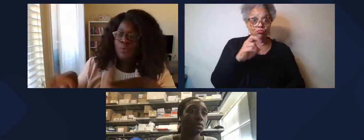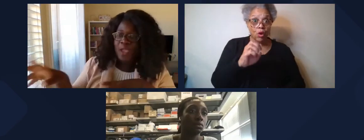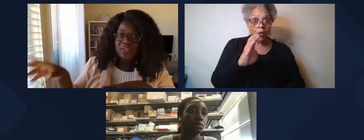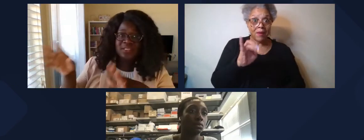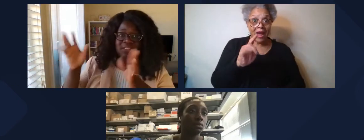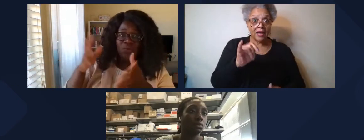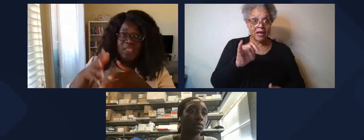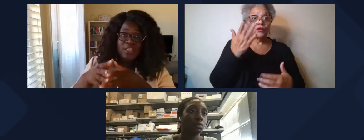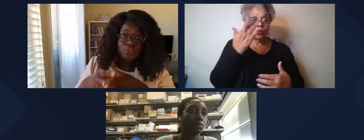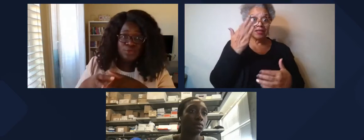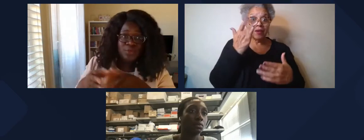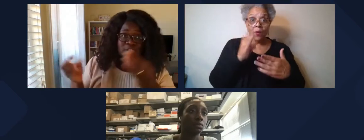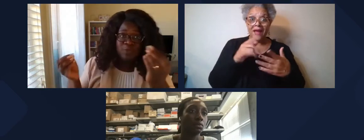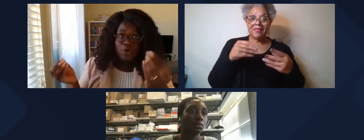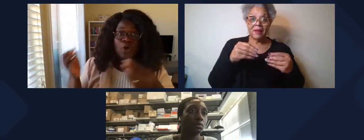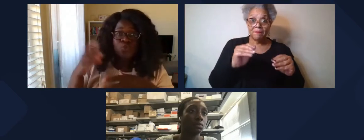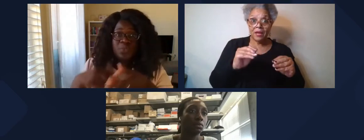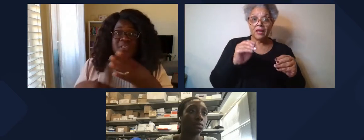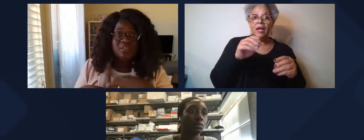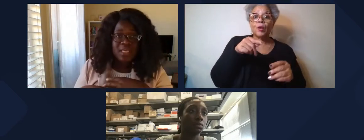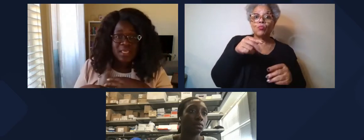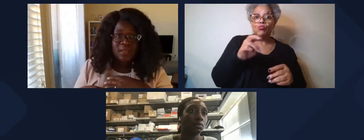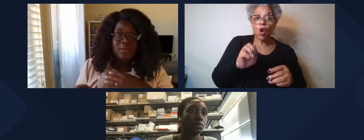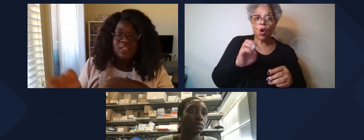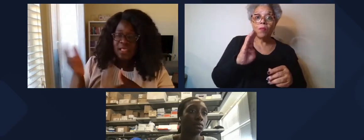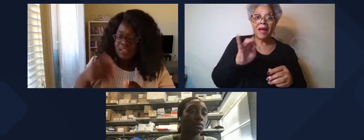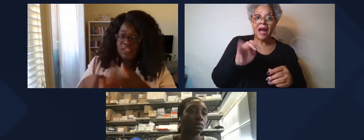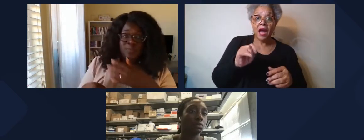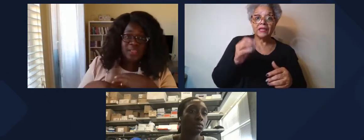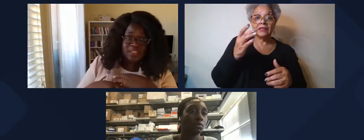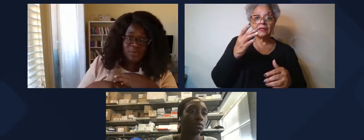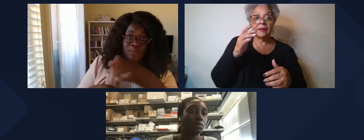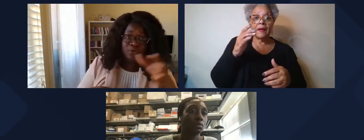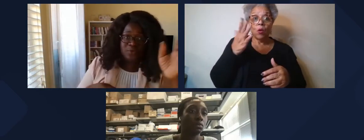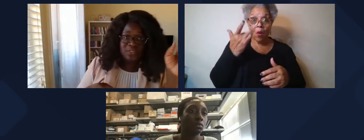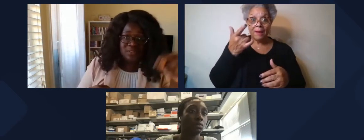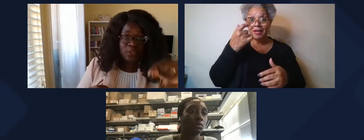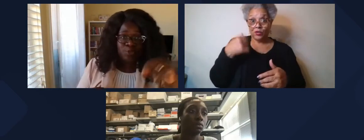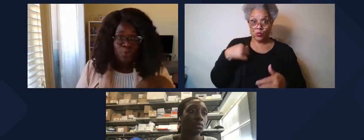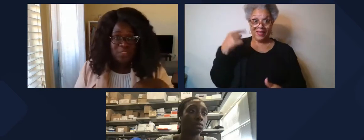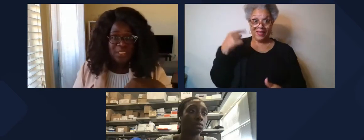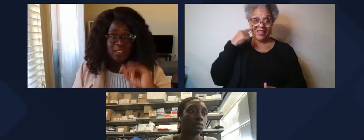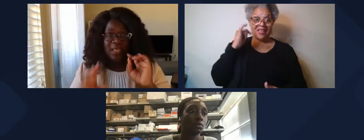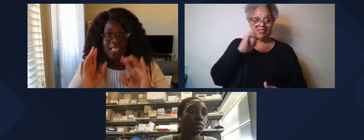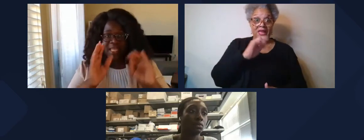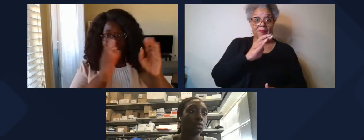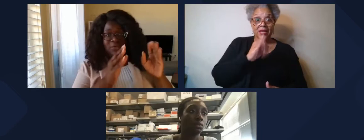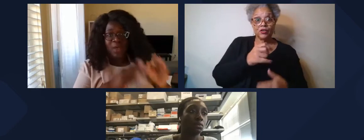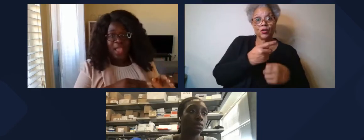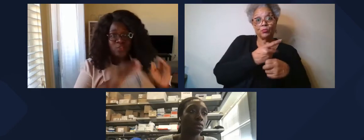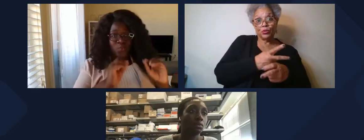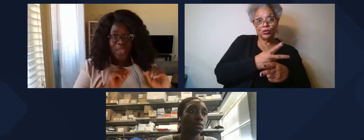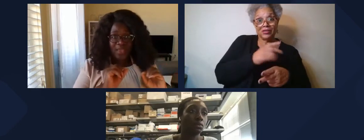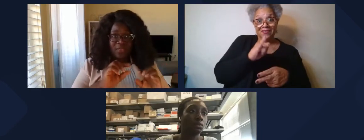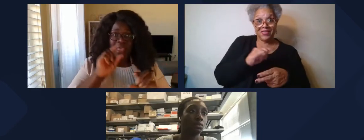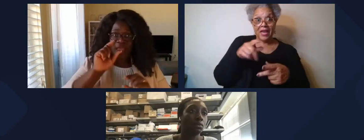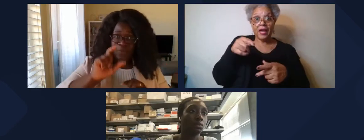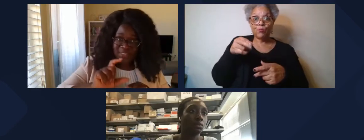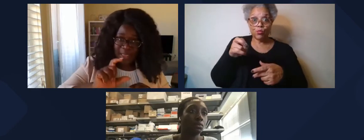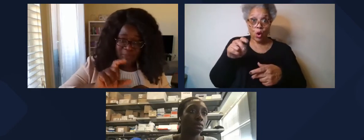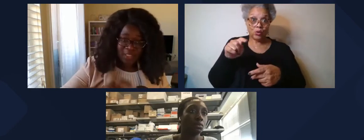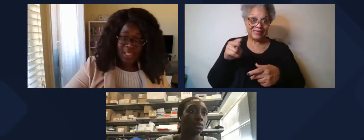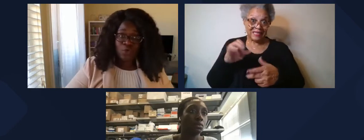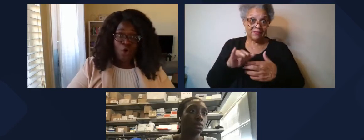market probiotics the way they do, is because we think that this bacteria produces this protein that interacts with